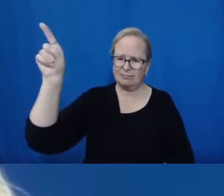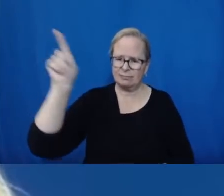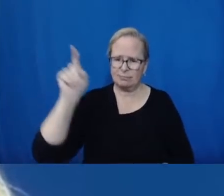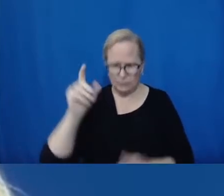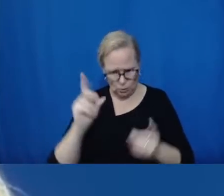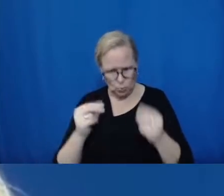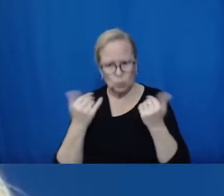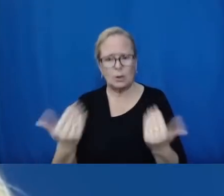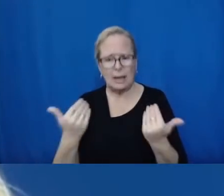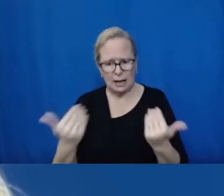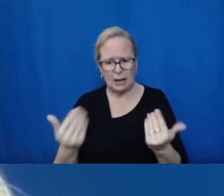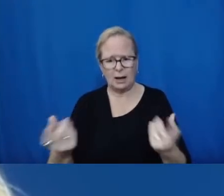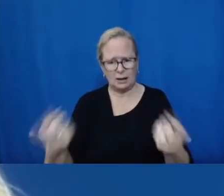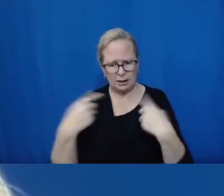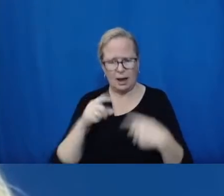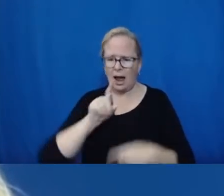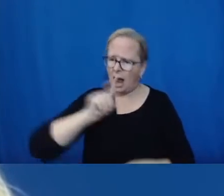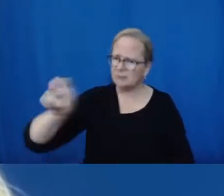to take